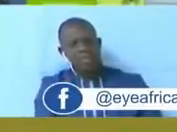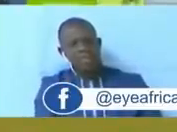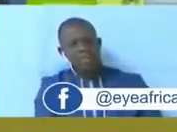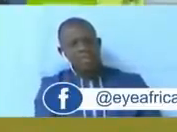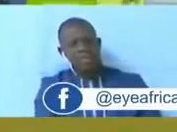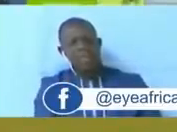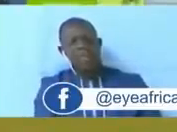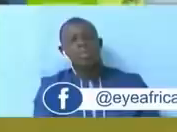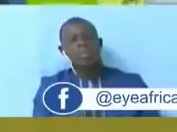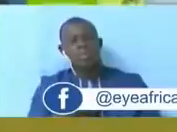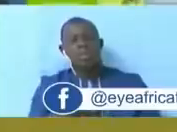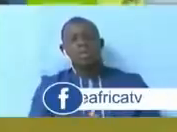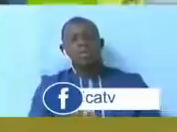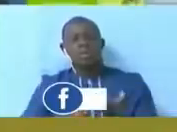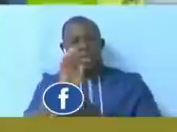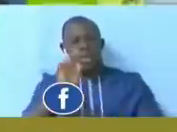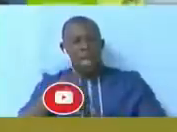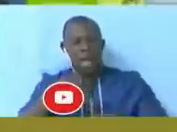send him a